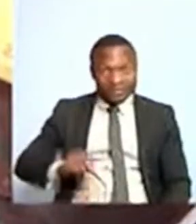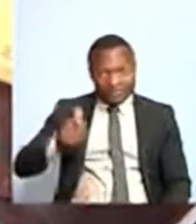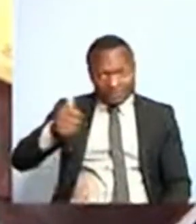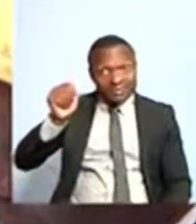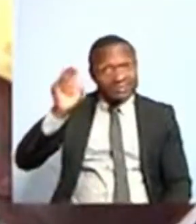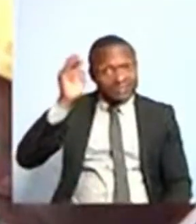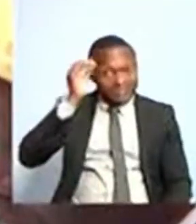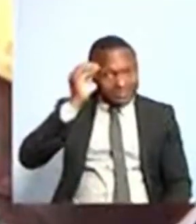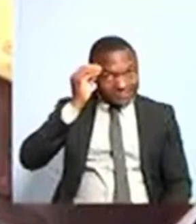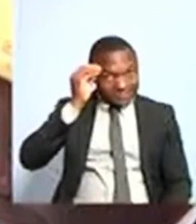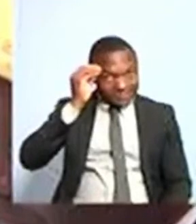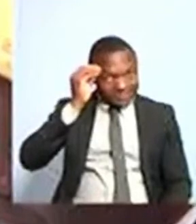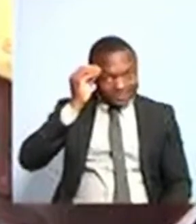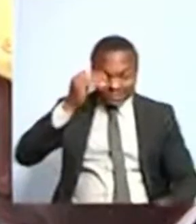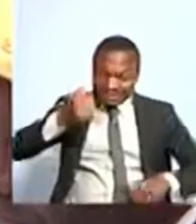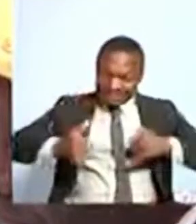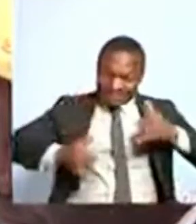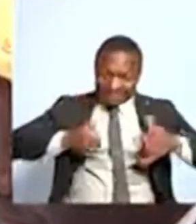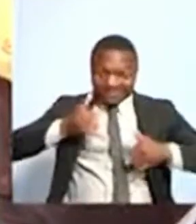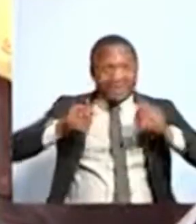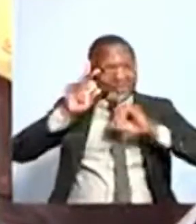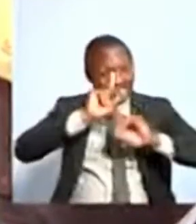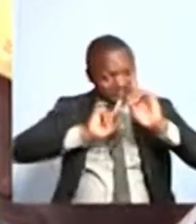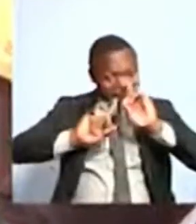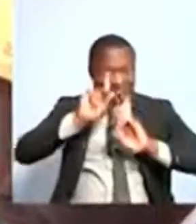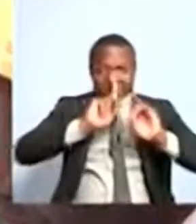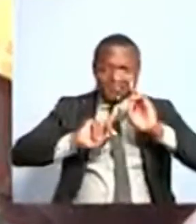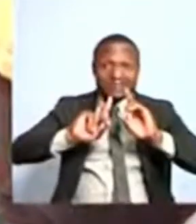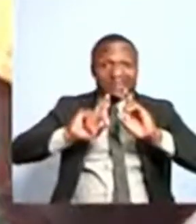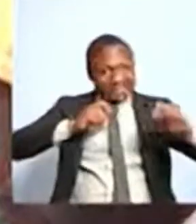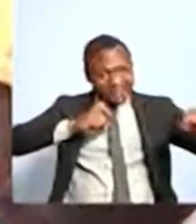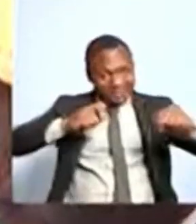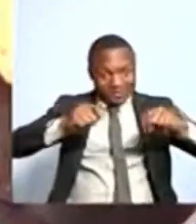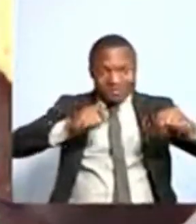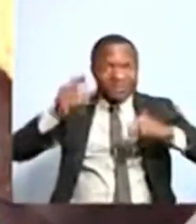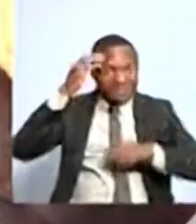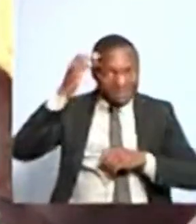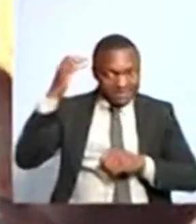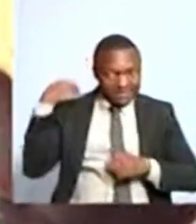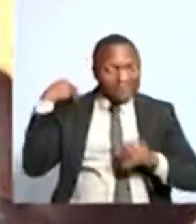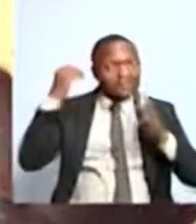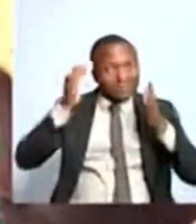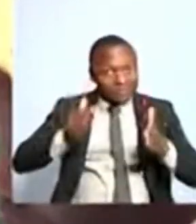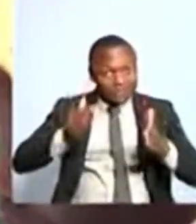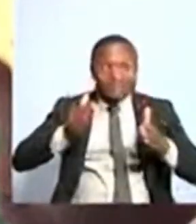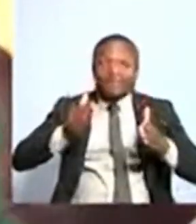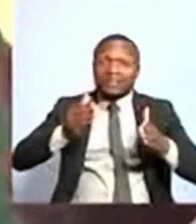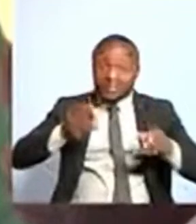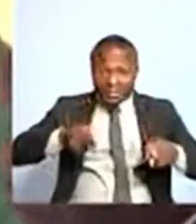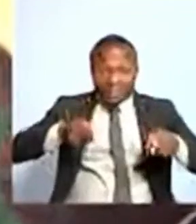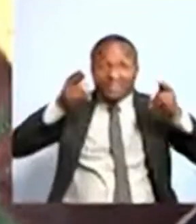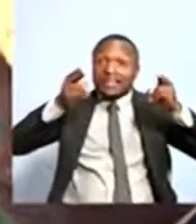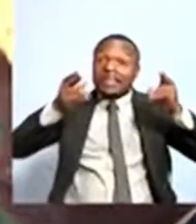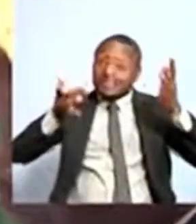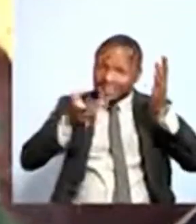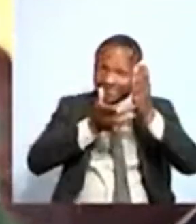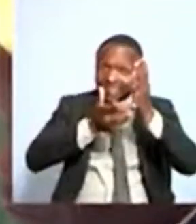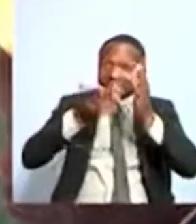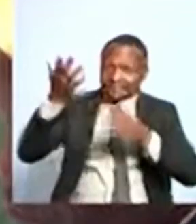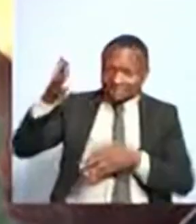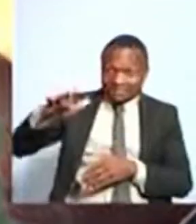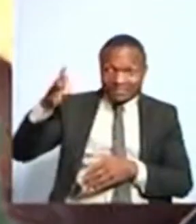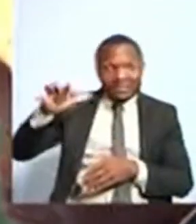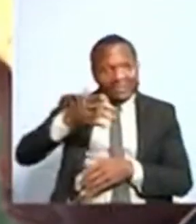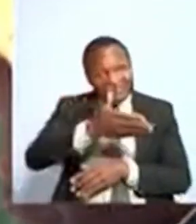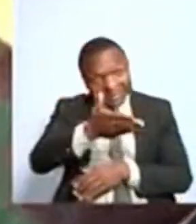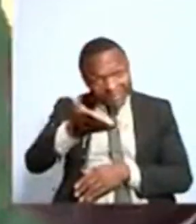know I'm enjoying this debate as a presiding officer because it's highly technical in nature. So